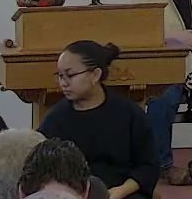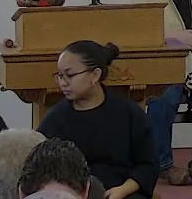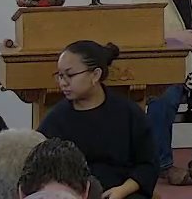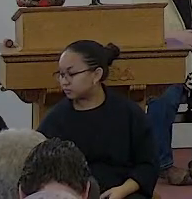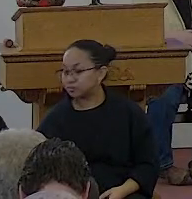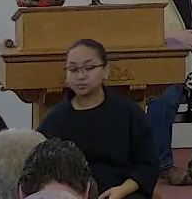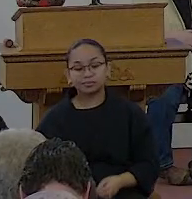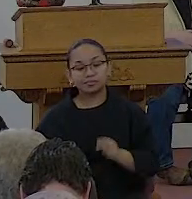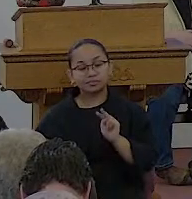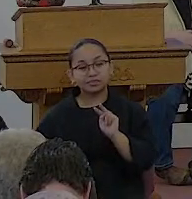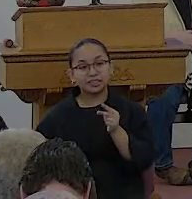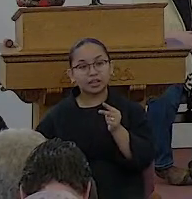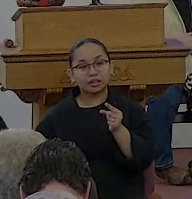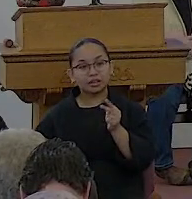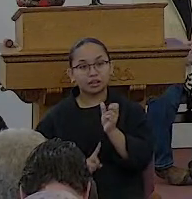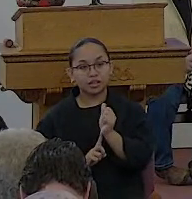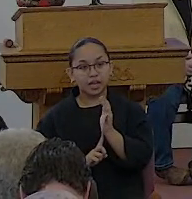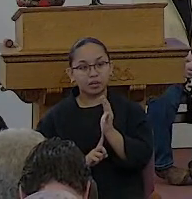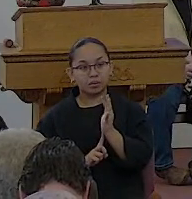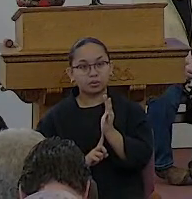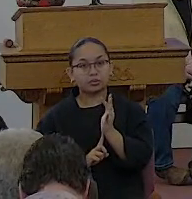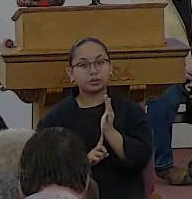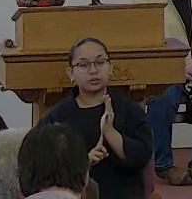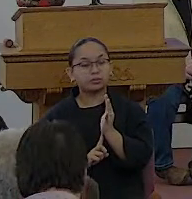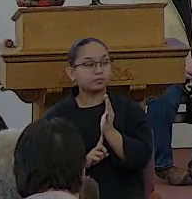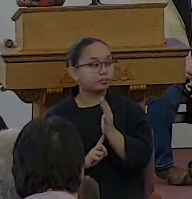I light the second candle.